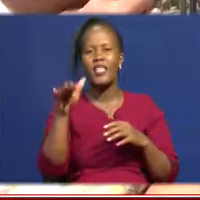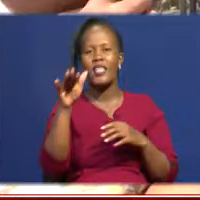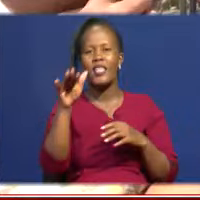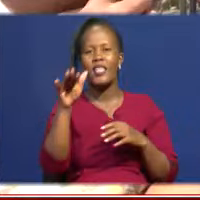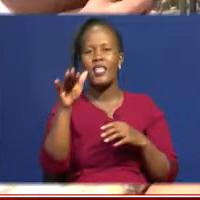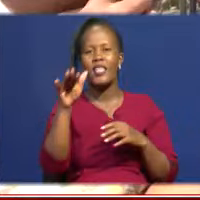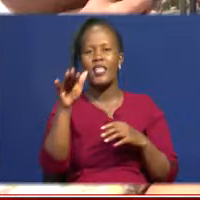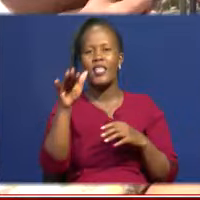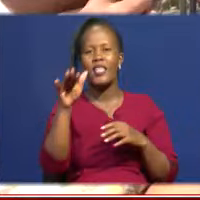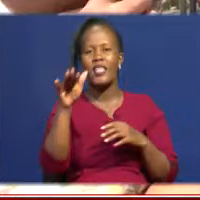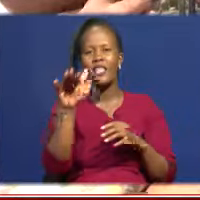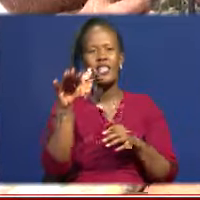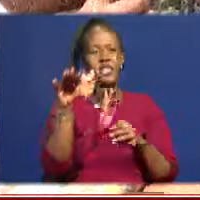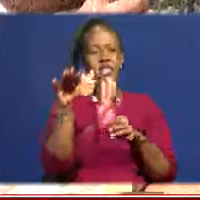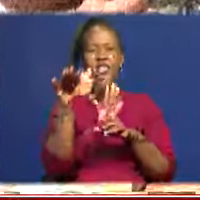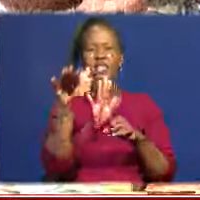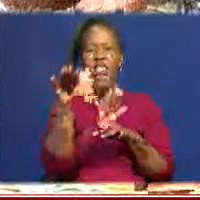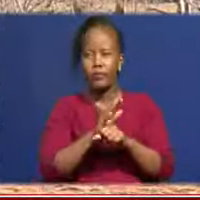tuweke.